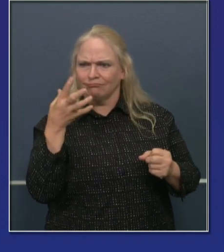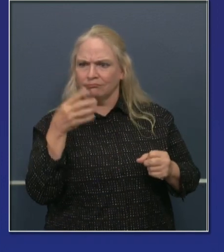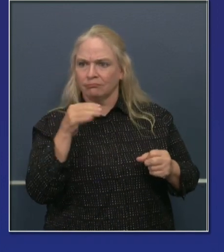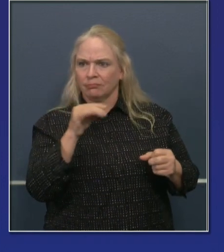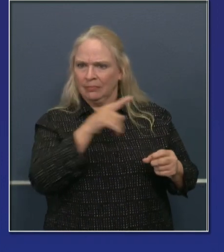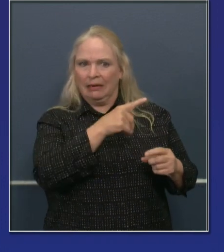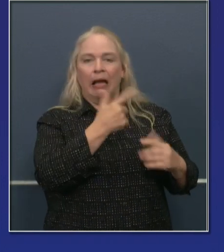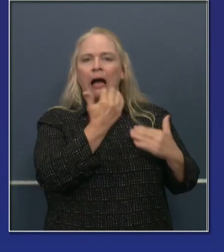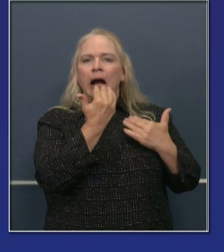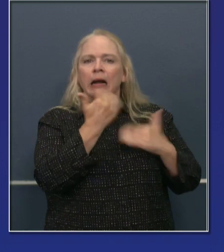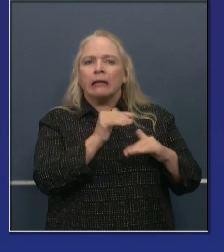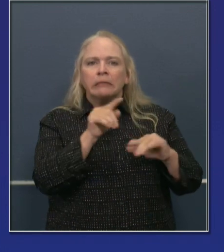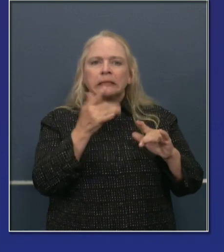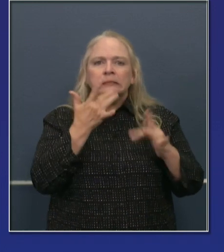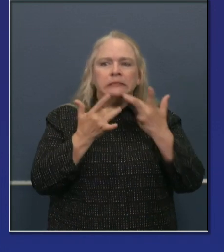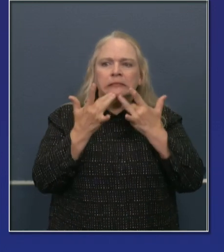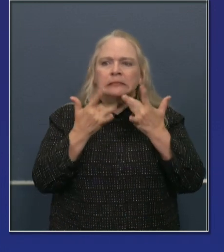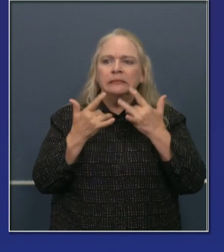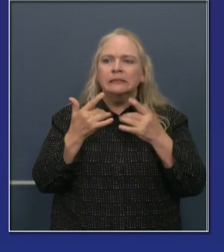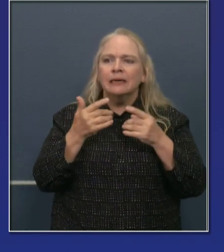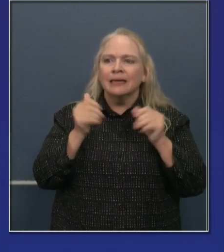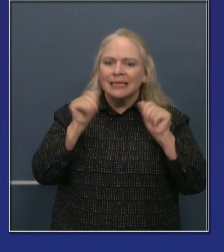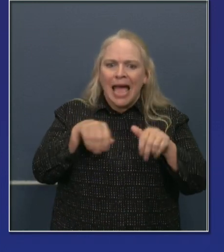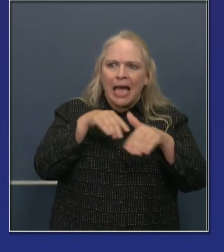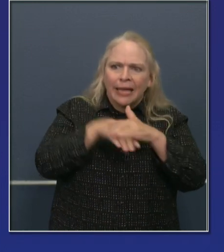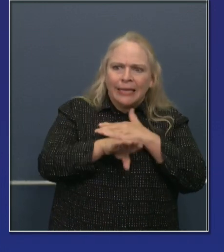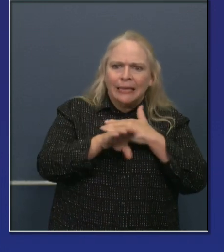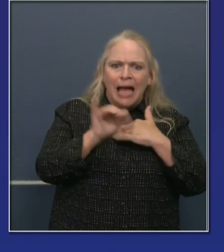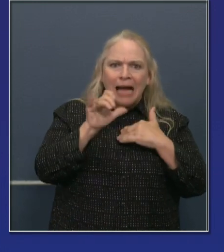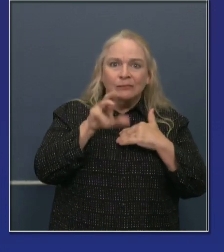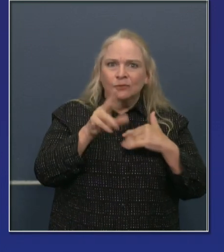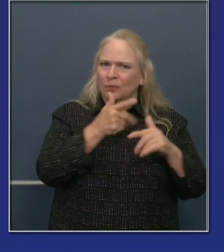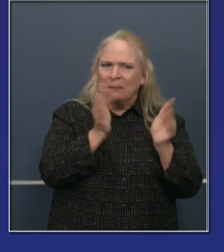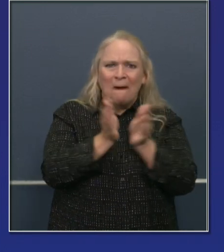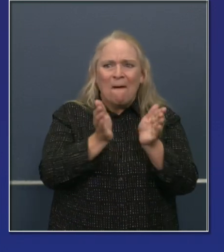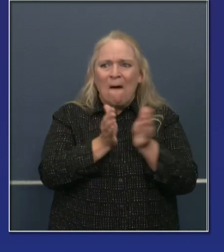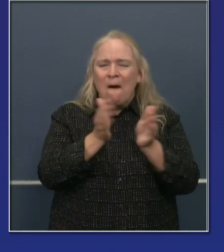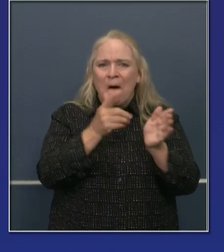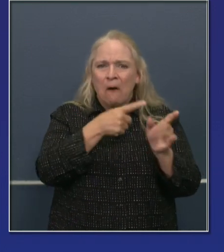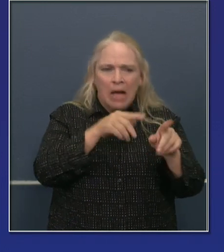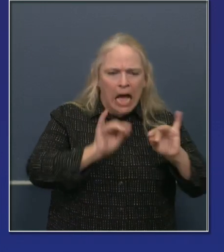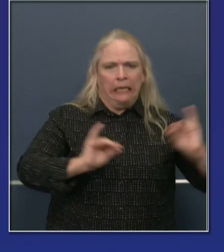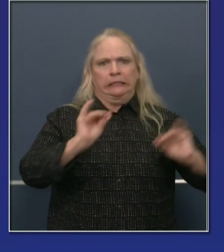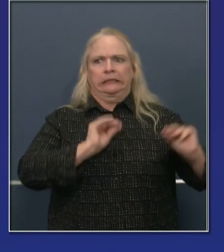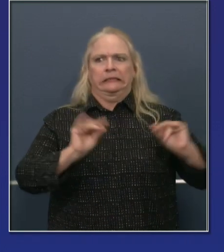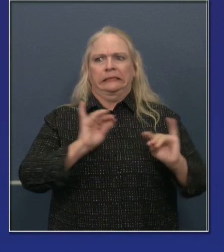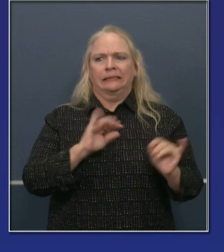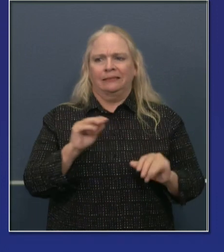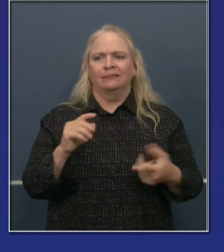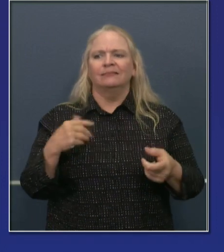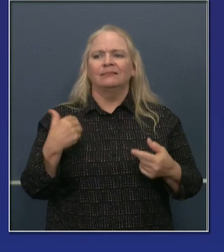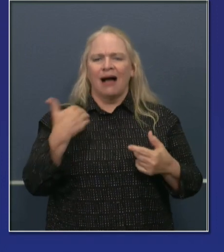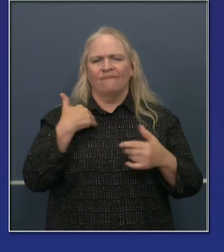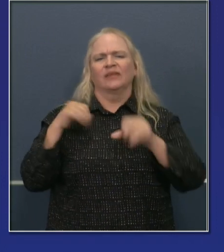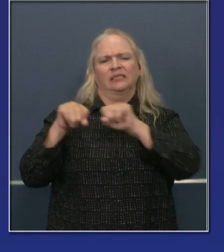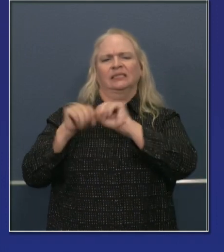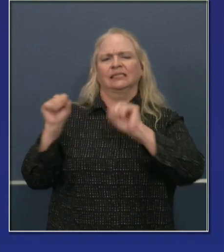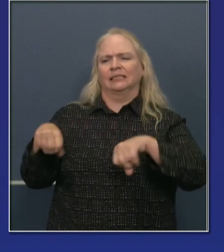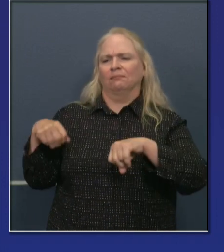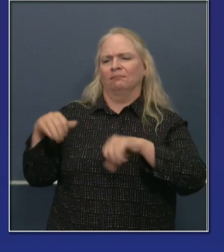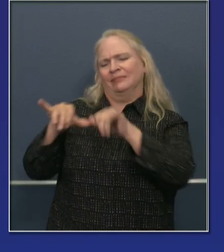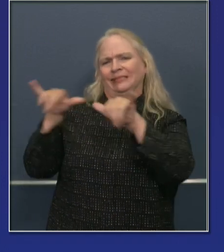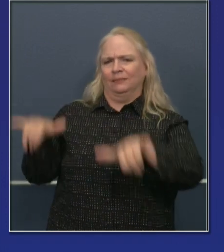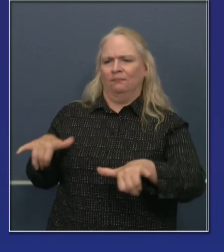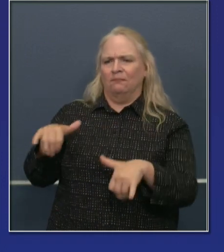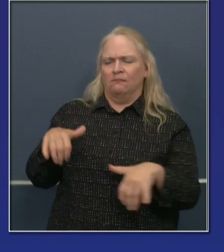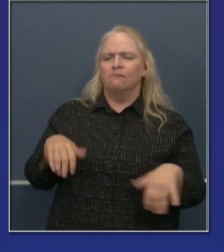of 20% capacity in those counties. Now, we have mutual aid capacity. We have a system, again, a system which suggests